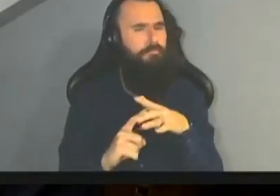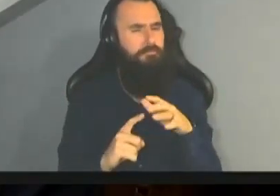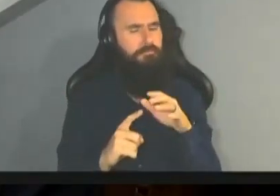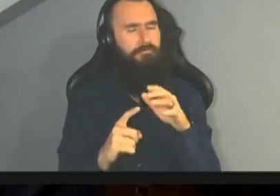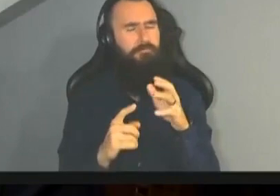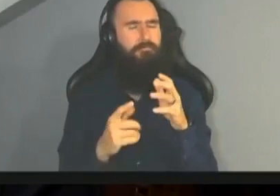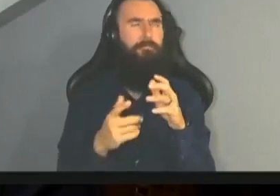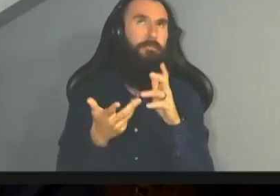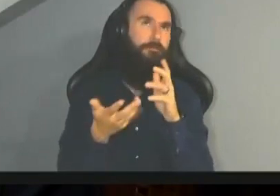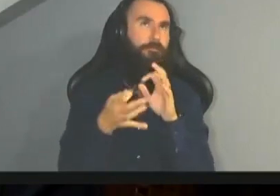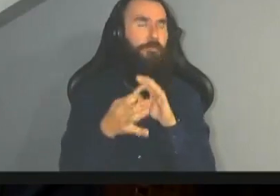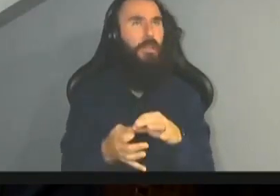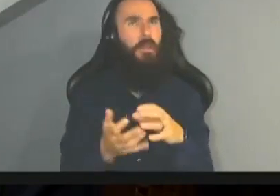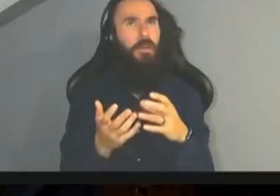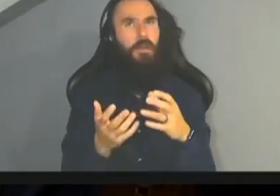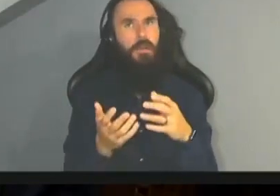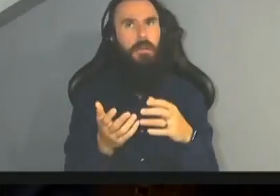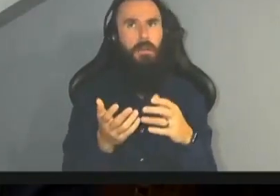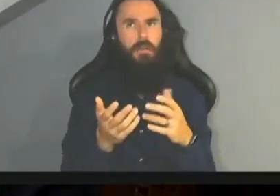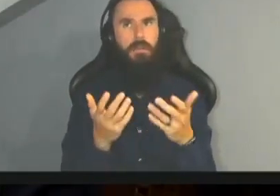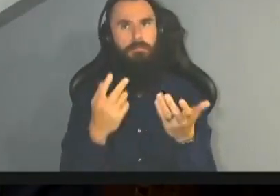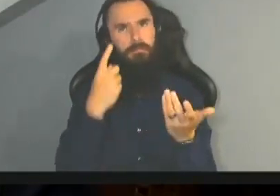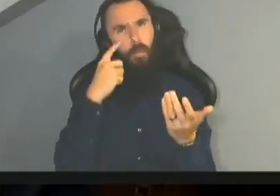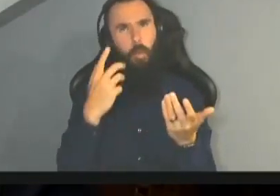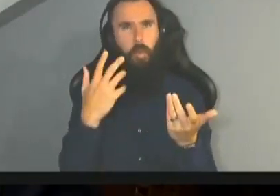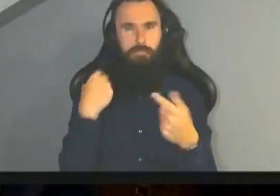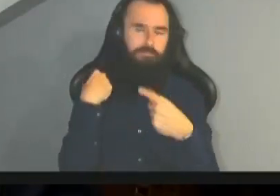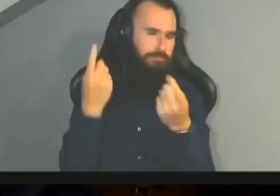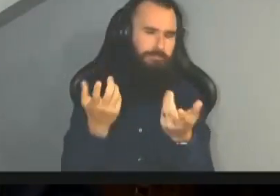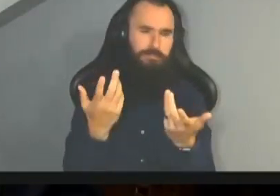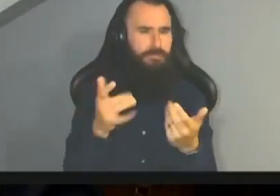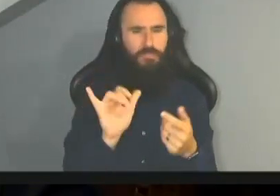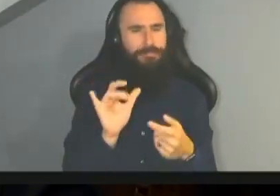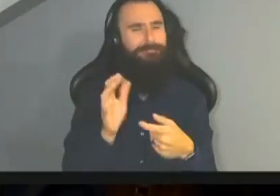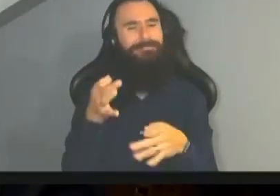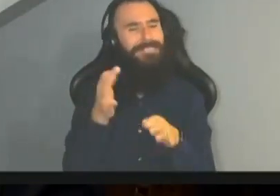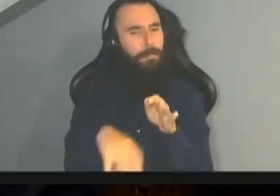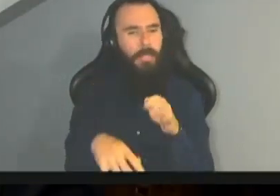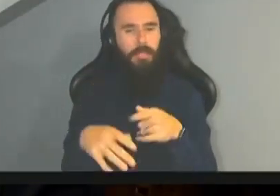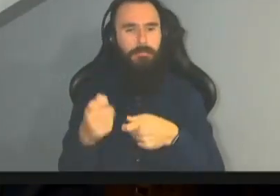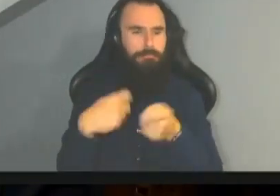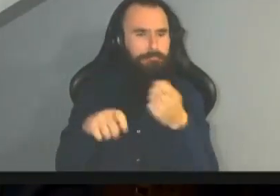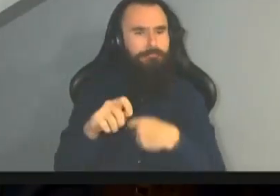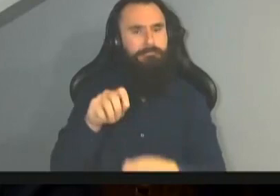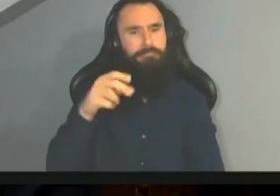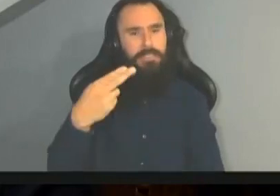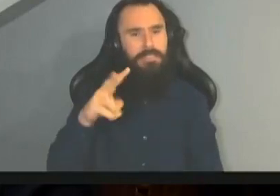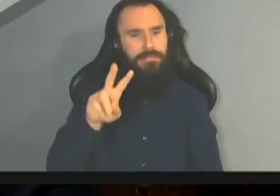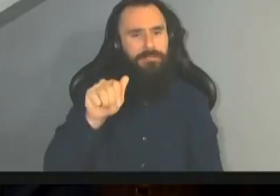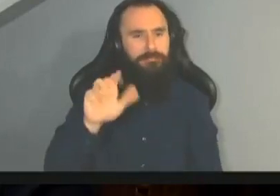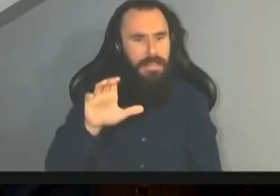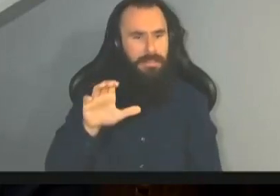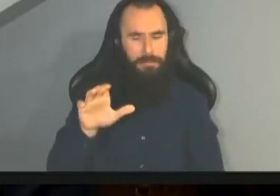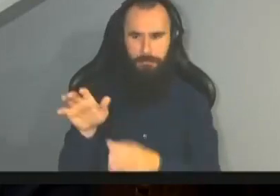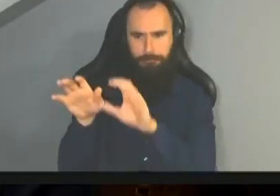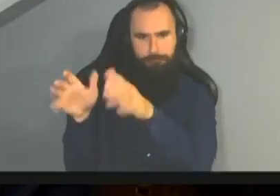where just for sometimes simple replacements of HVAC units in